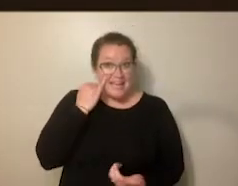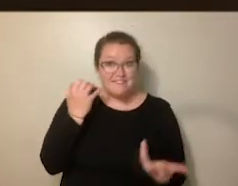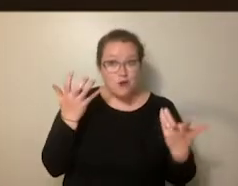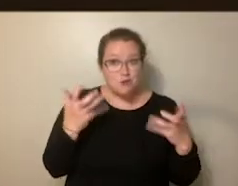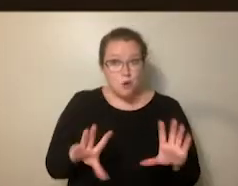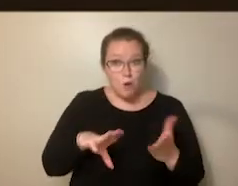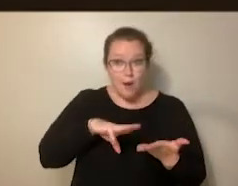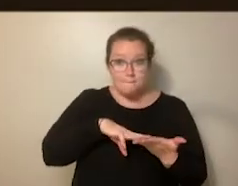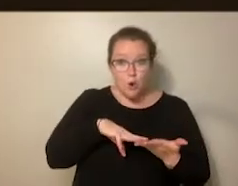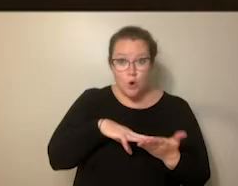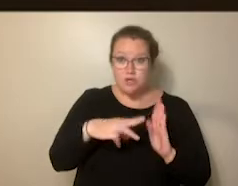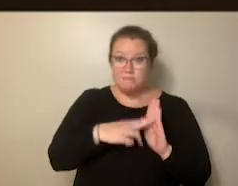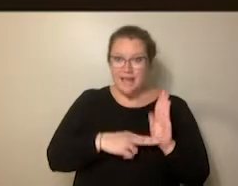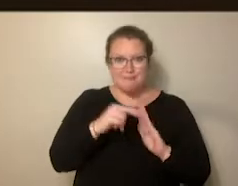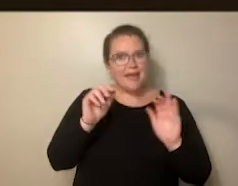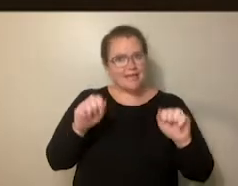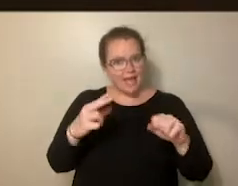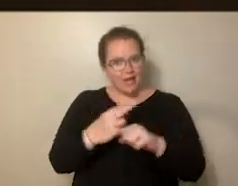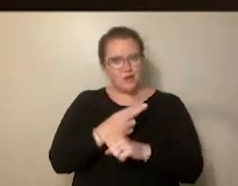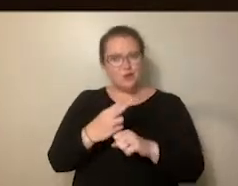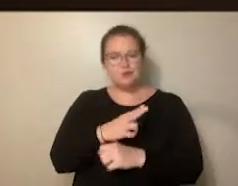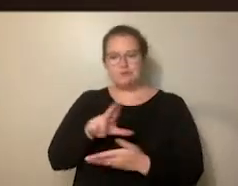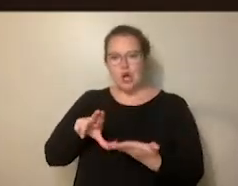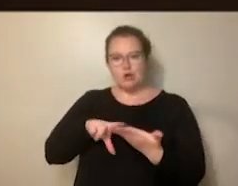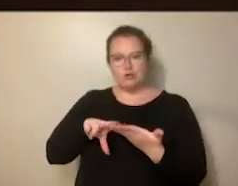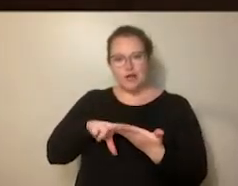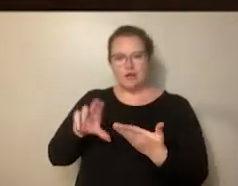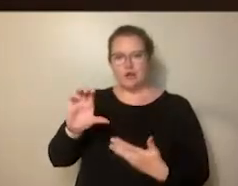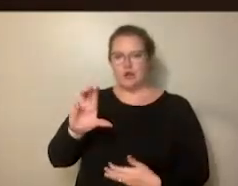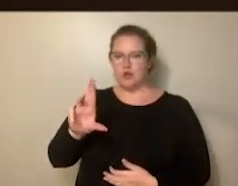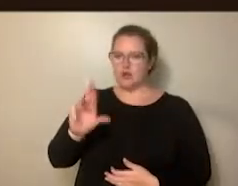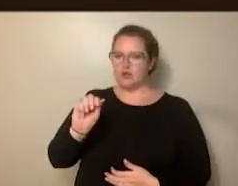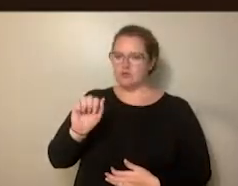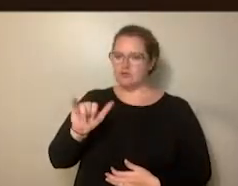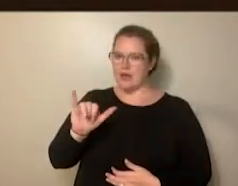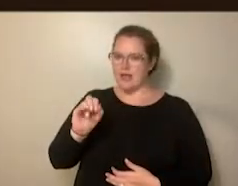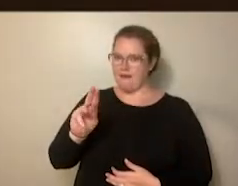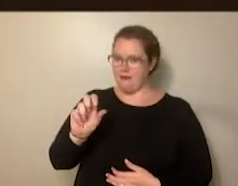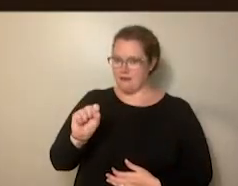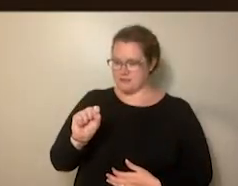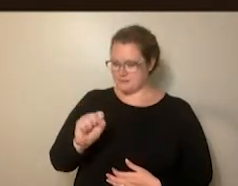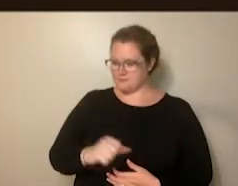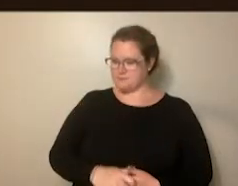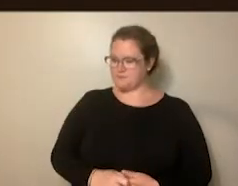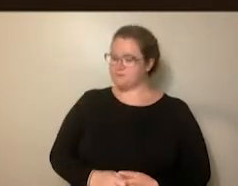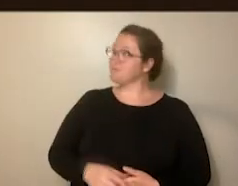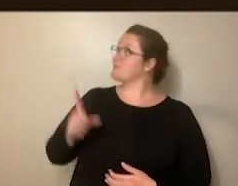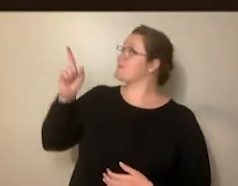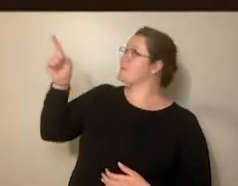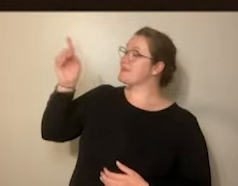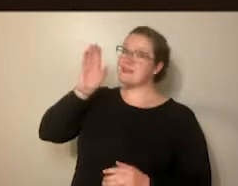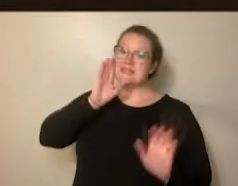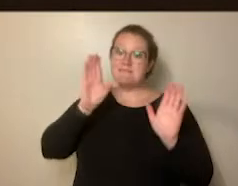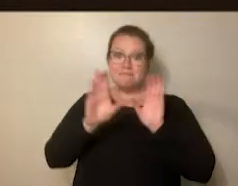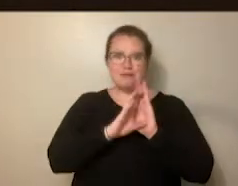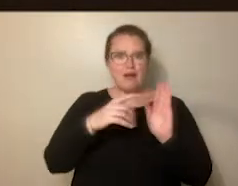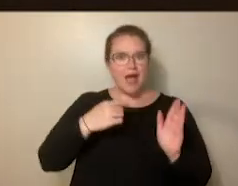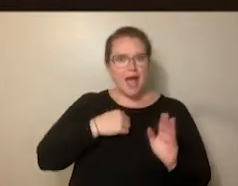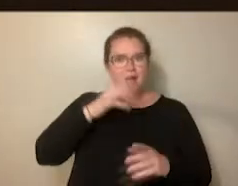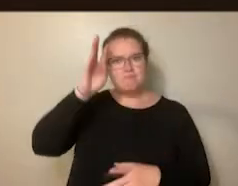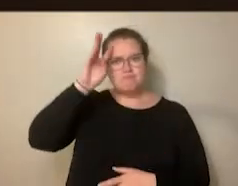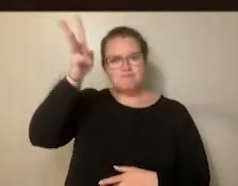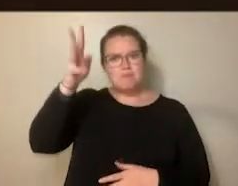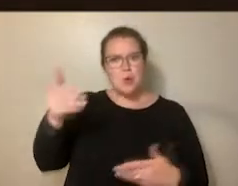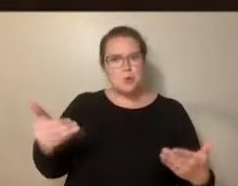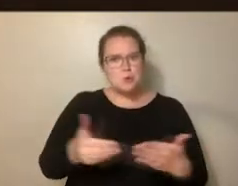and invisible paint is just use crayons. And instead of illustrating part of the storybook, in this picture, I just drew a new part